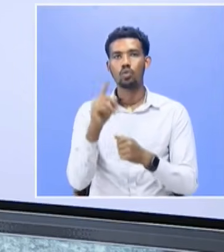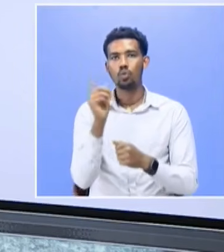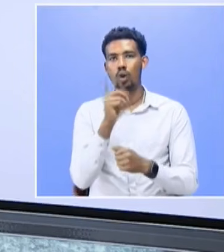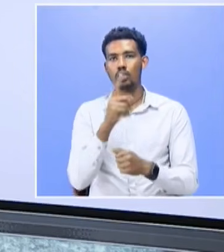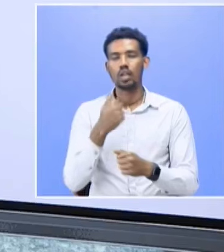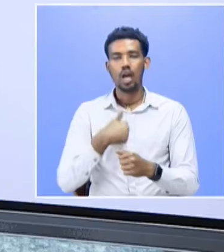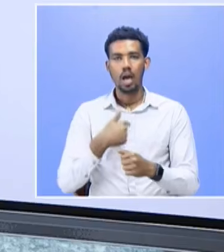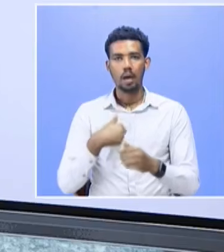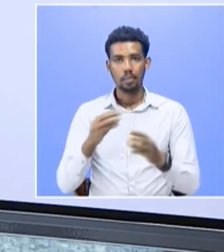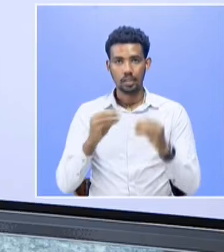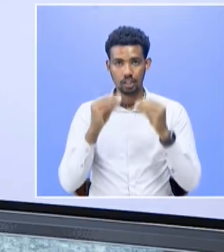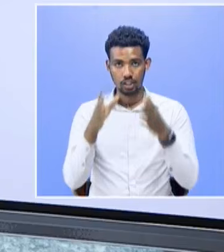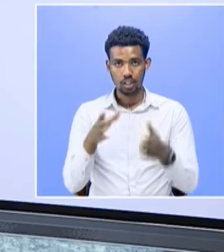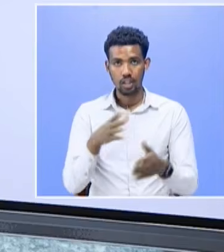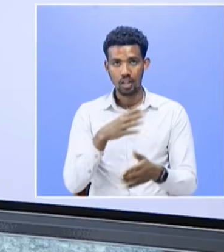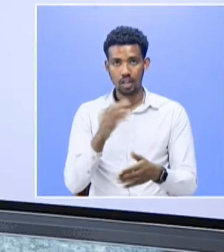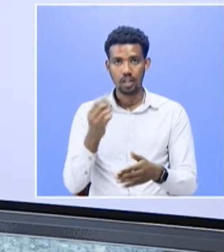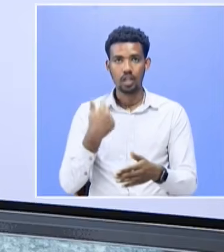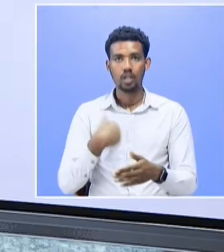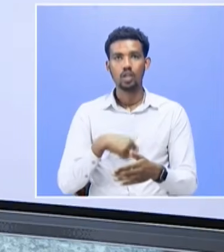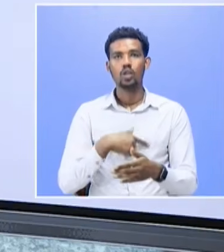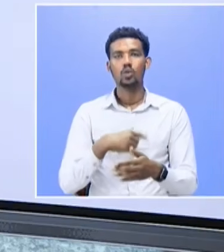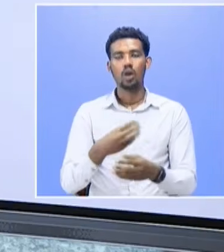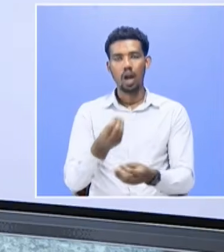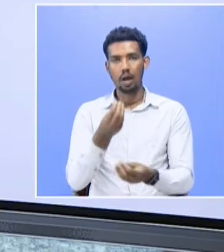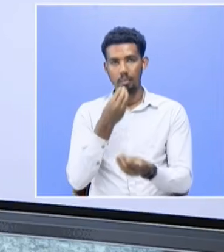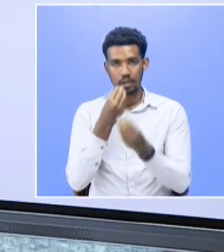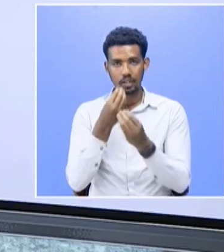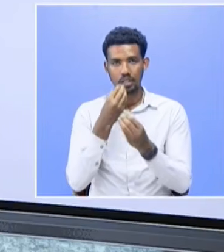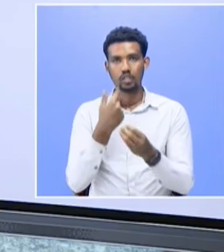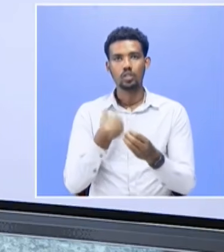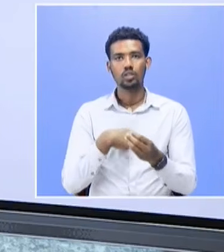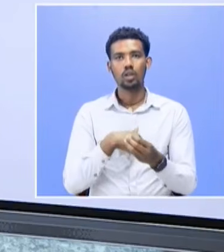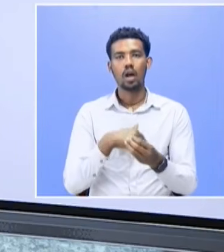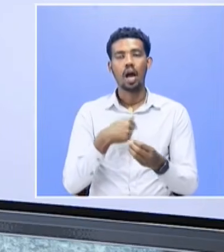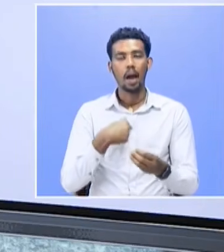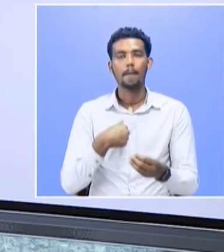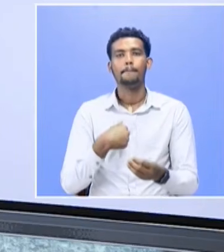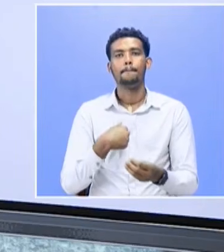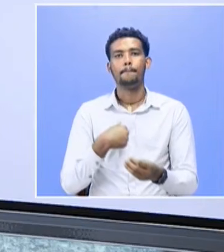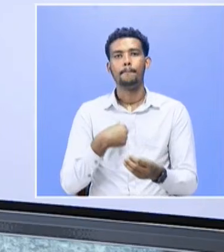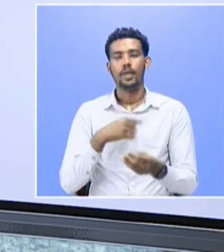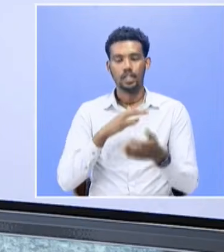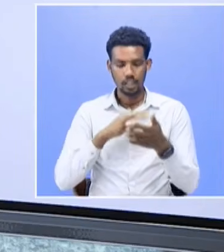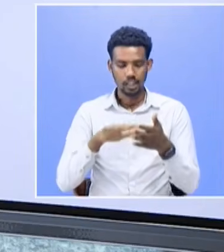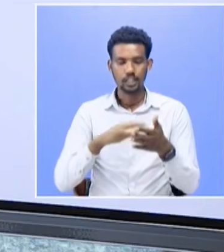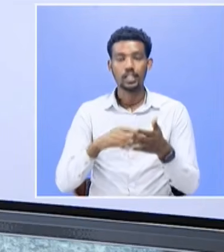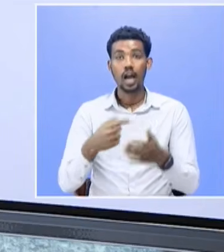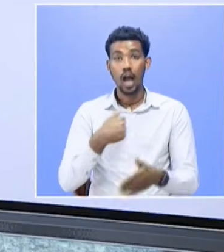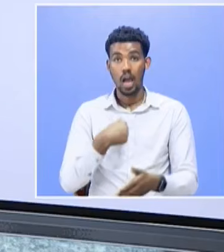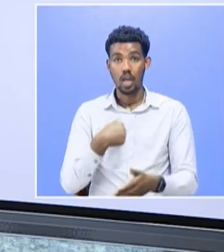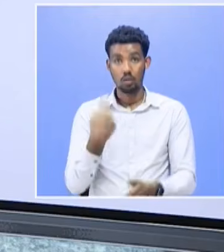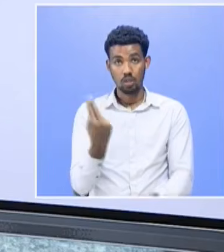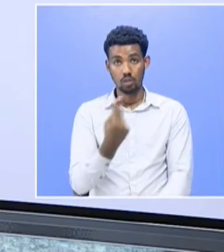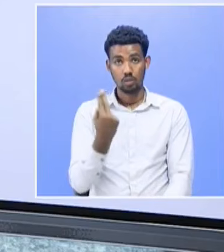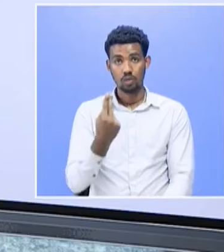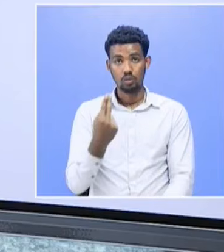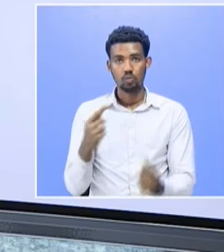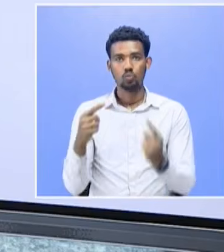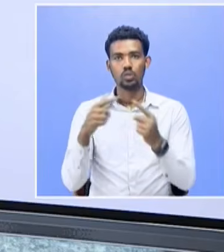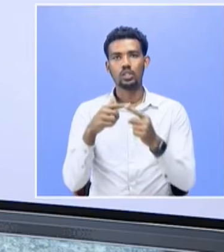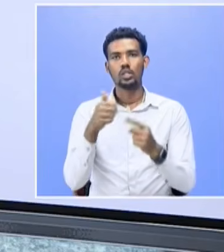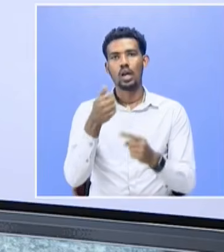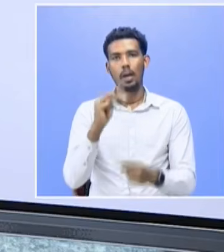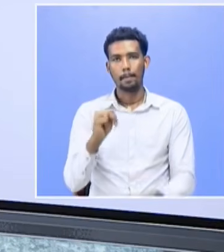am a teacher, and also when you create a sentence, I am eating, I am reading, also you can use I related with